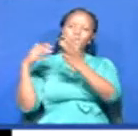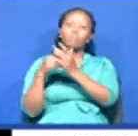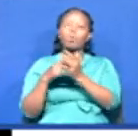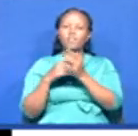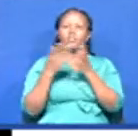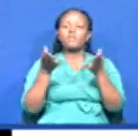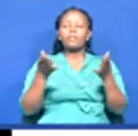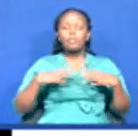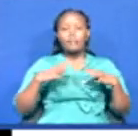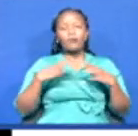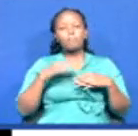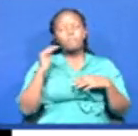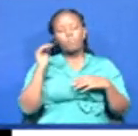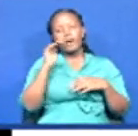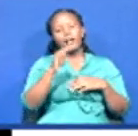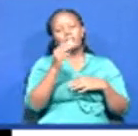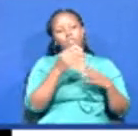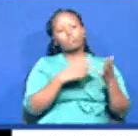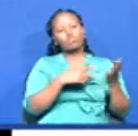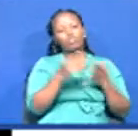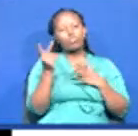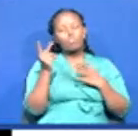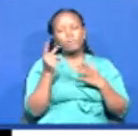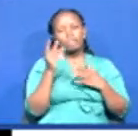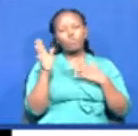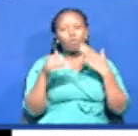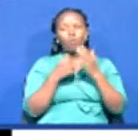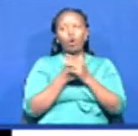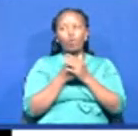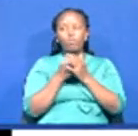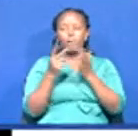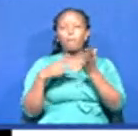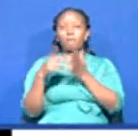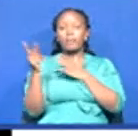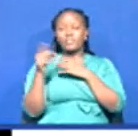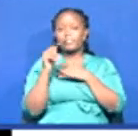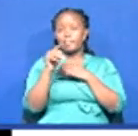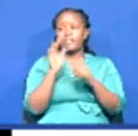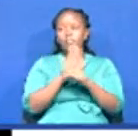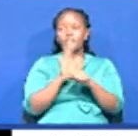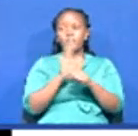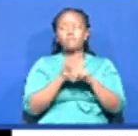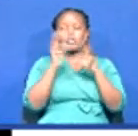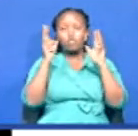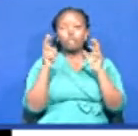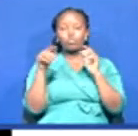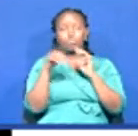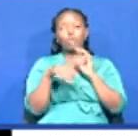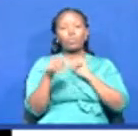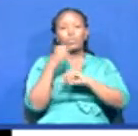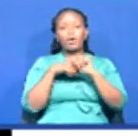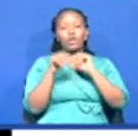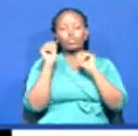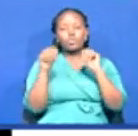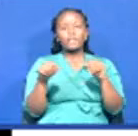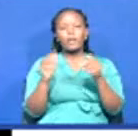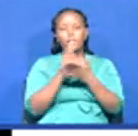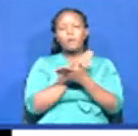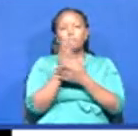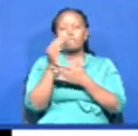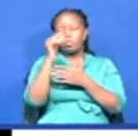pay for demurrage for the shipping line. So those are issues that I think we can deal with between government and private sector. Thank you.